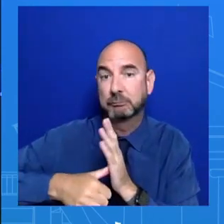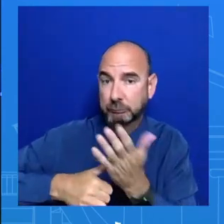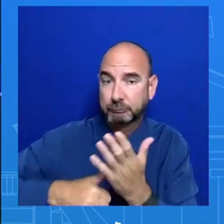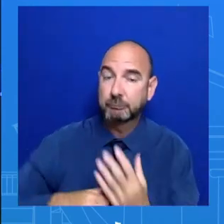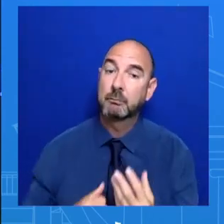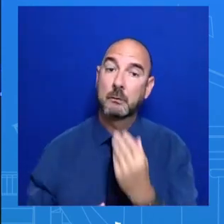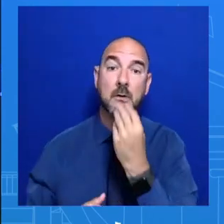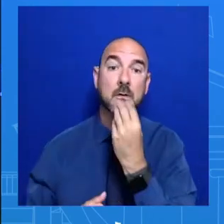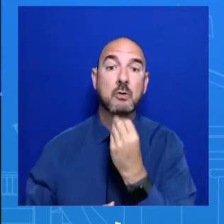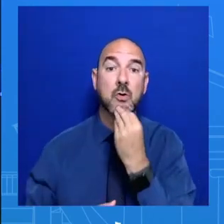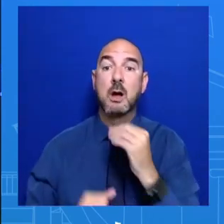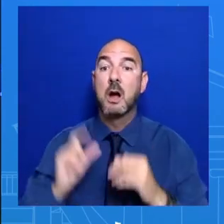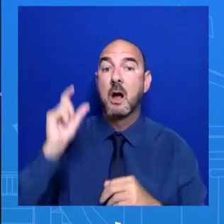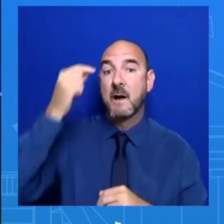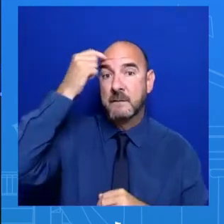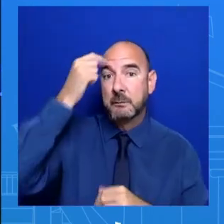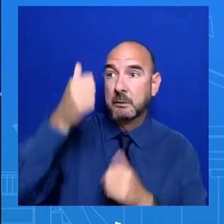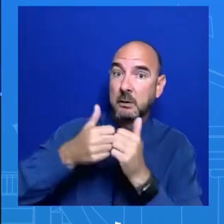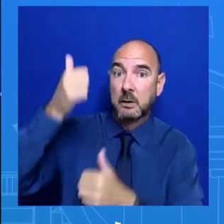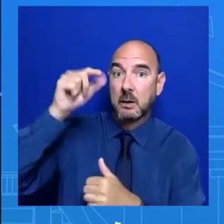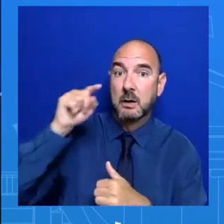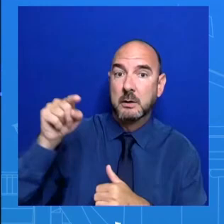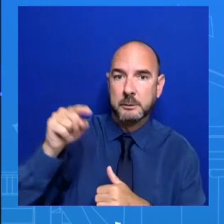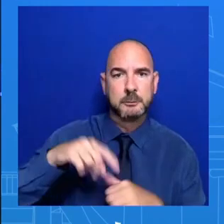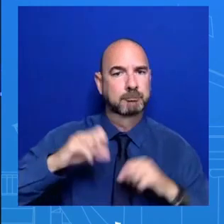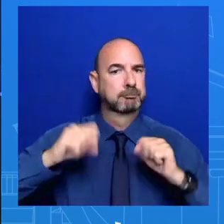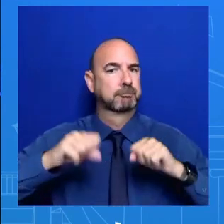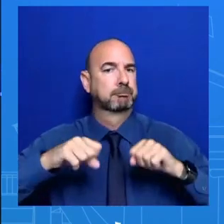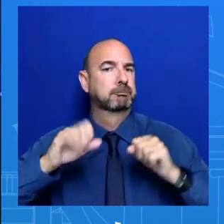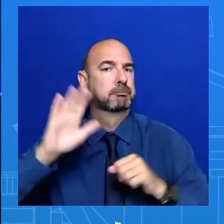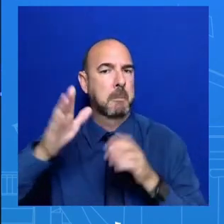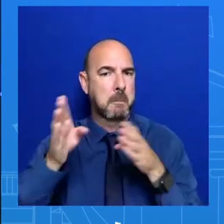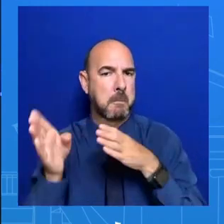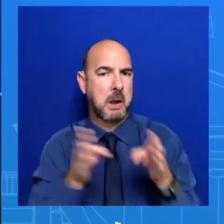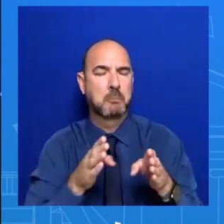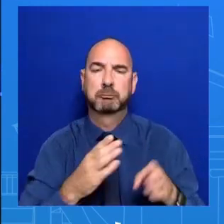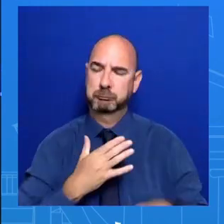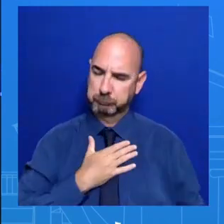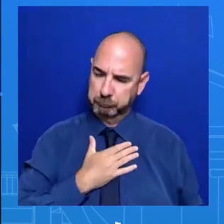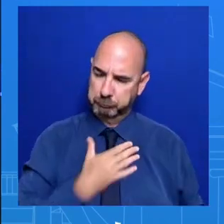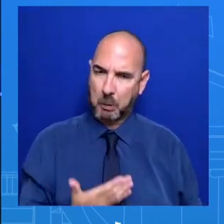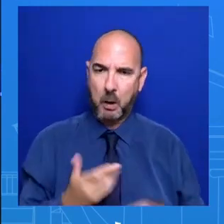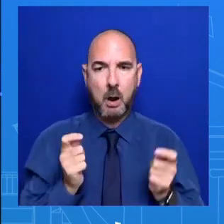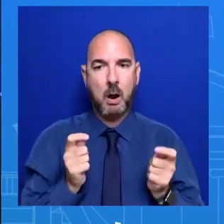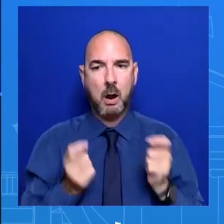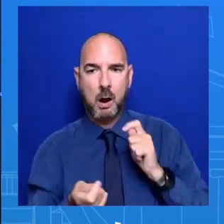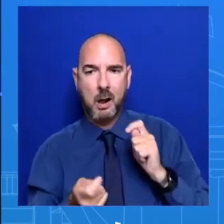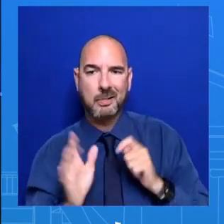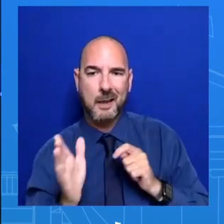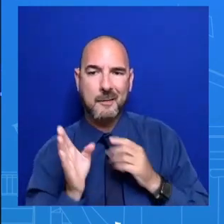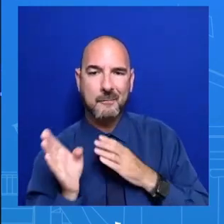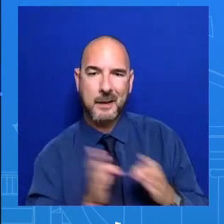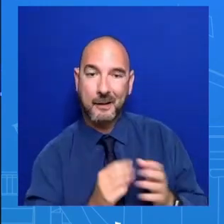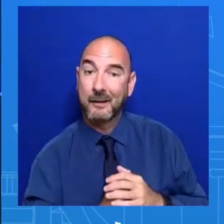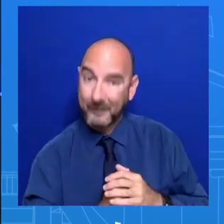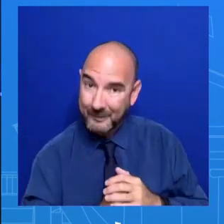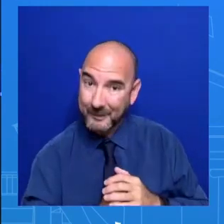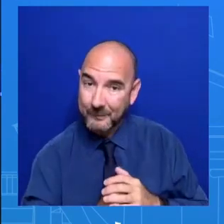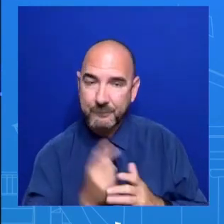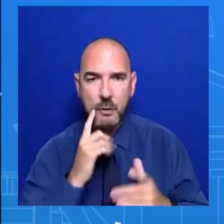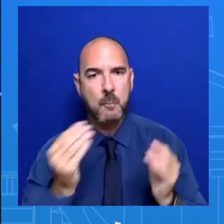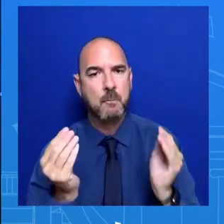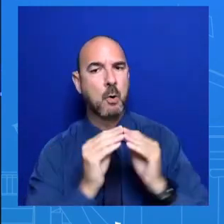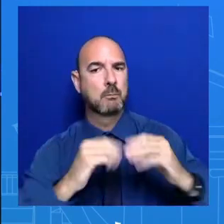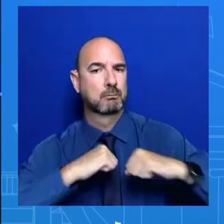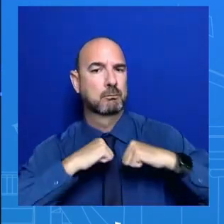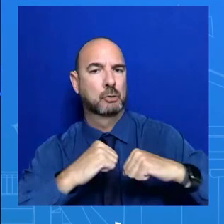on refinements that Israel's made to its plans to achieve its military objectives while taking account of civilian harm. What we have